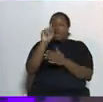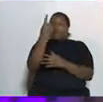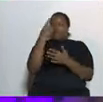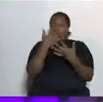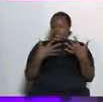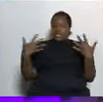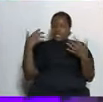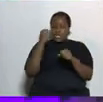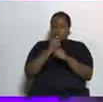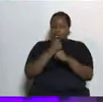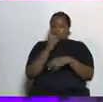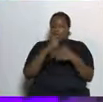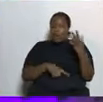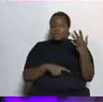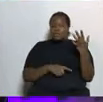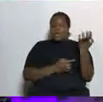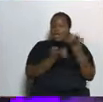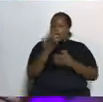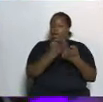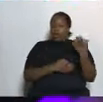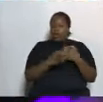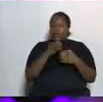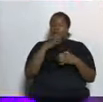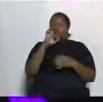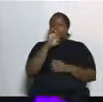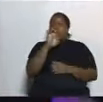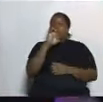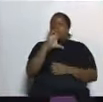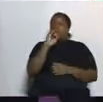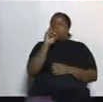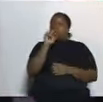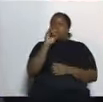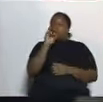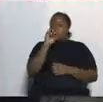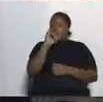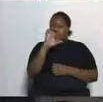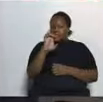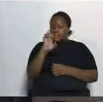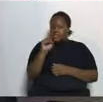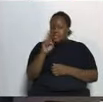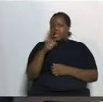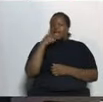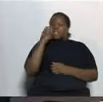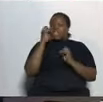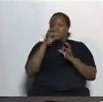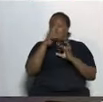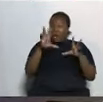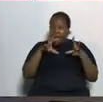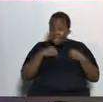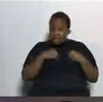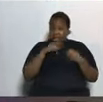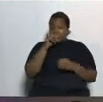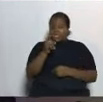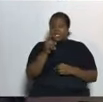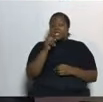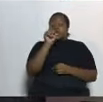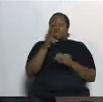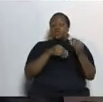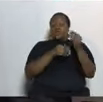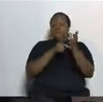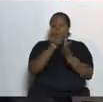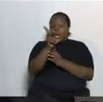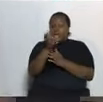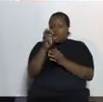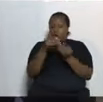is economics. He's going to say, if you do not accept the mark of the beast, you're not going to be able to buy or sell. Now